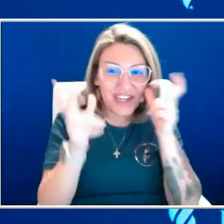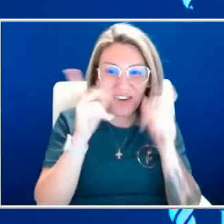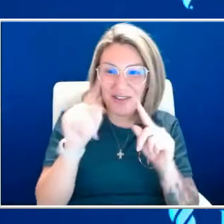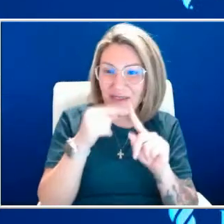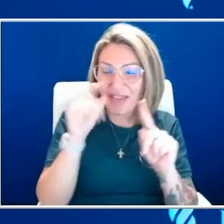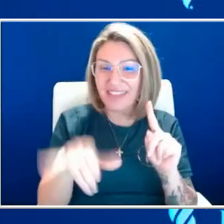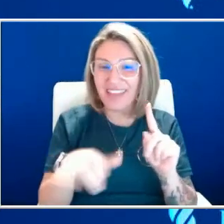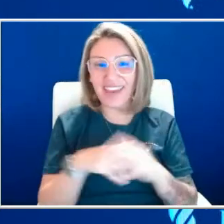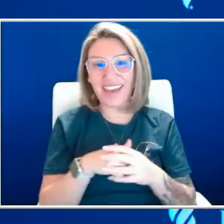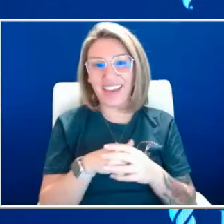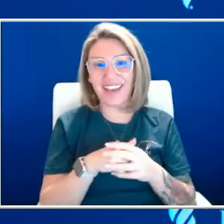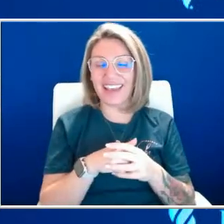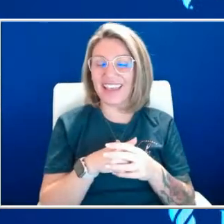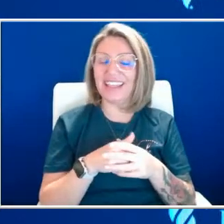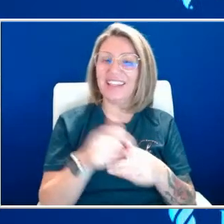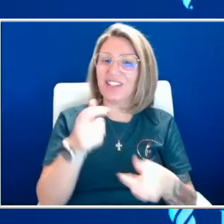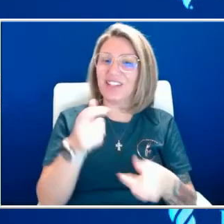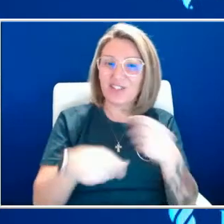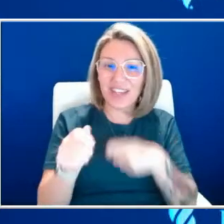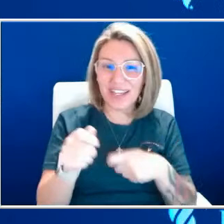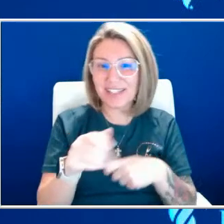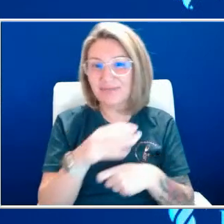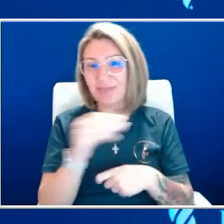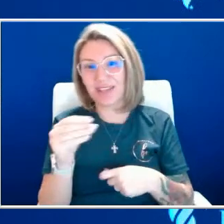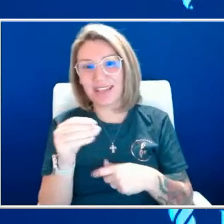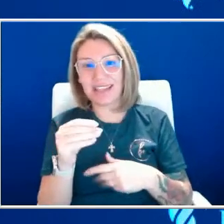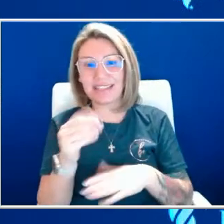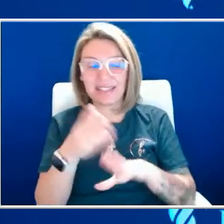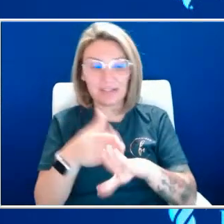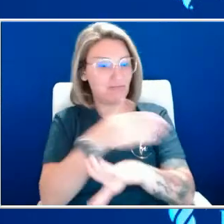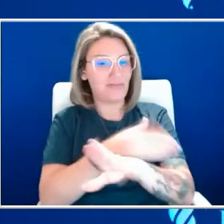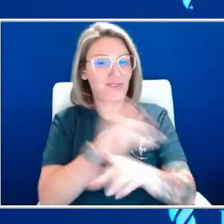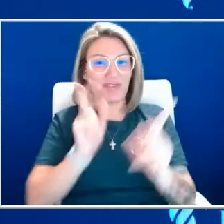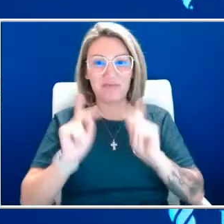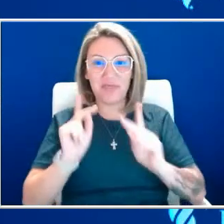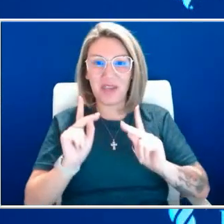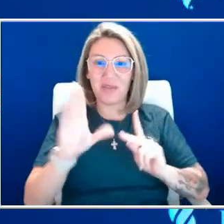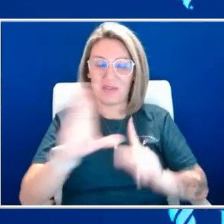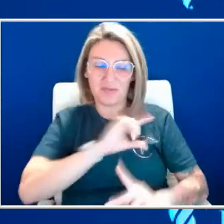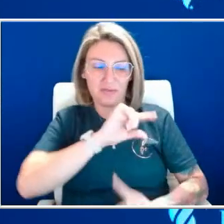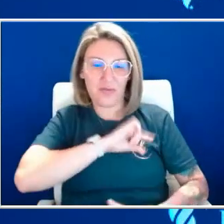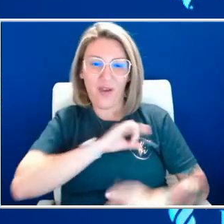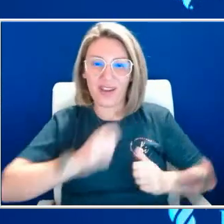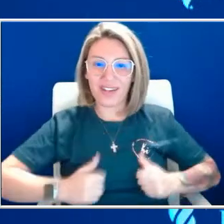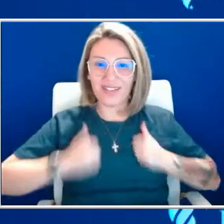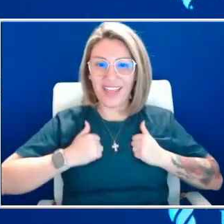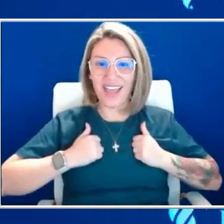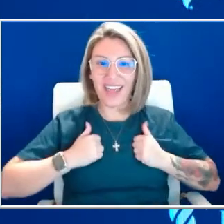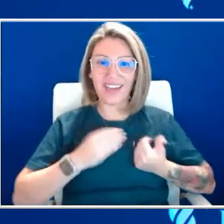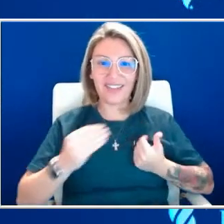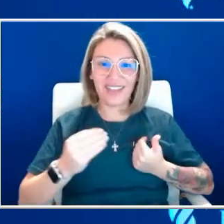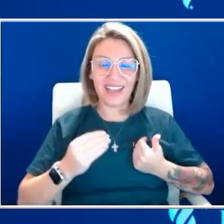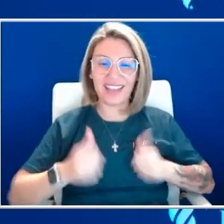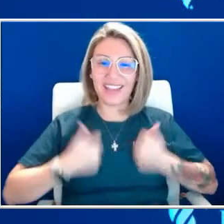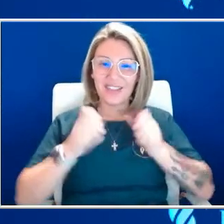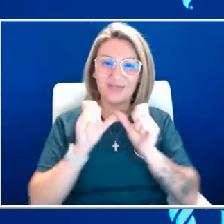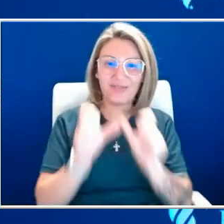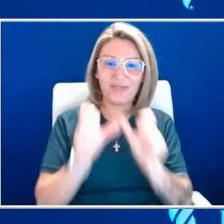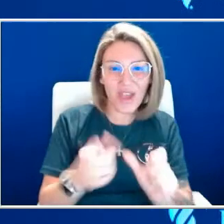these transplants, improving people's quality of life, keeping them alive longer. We've heard